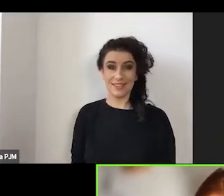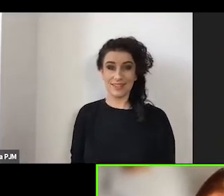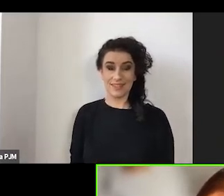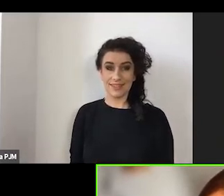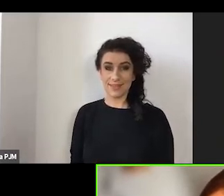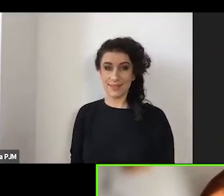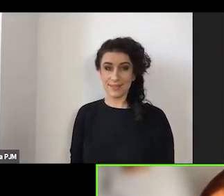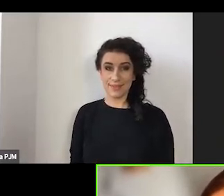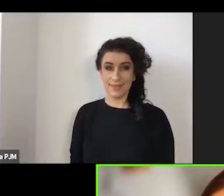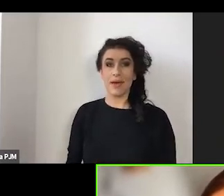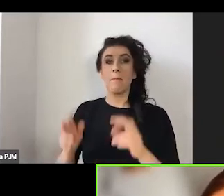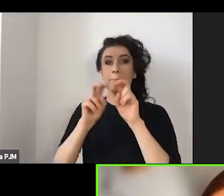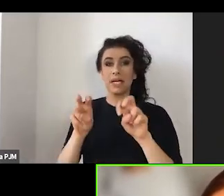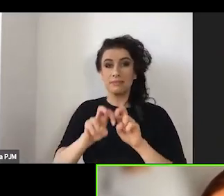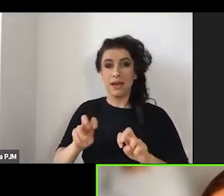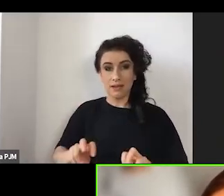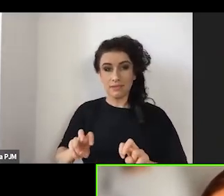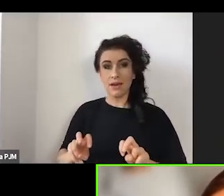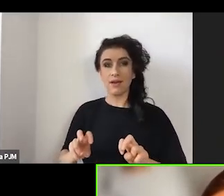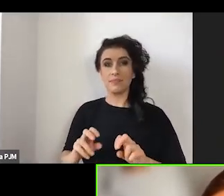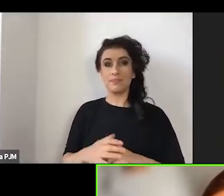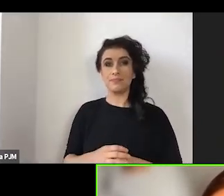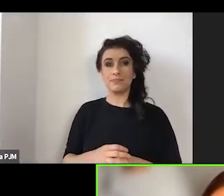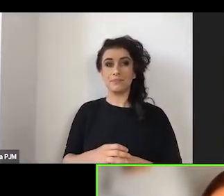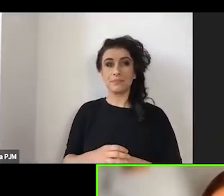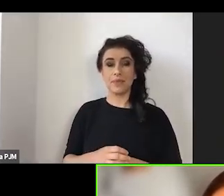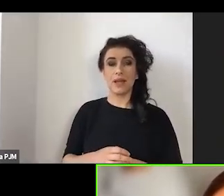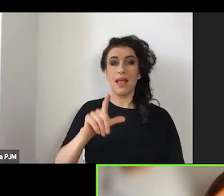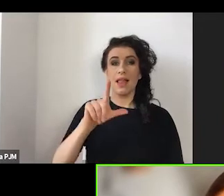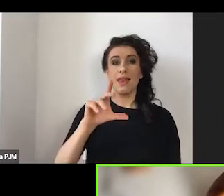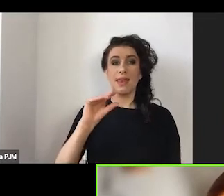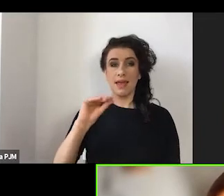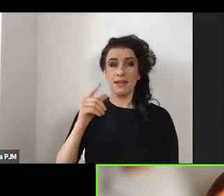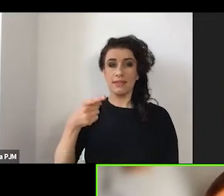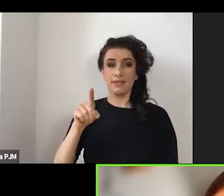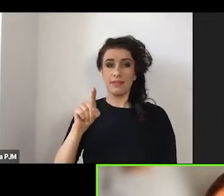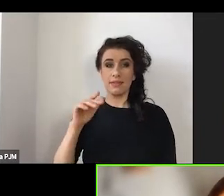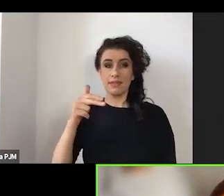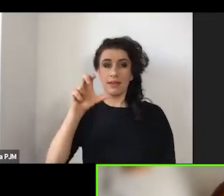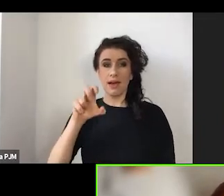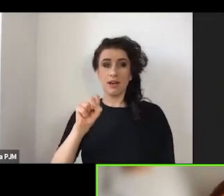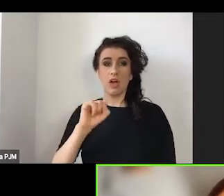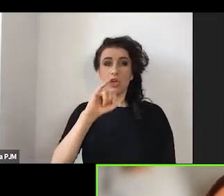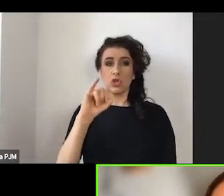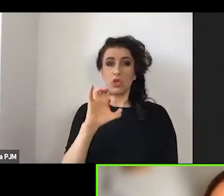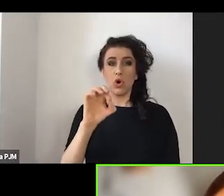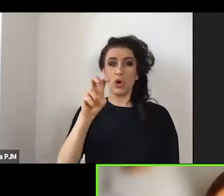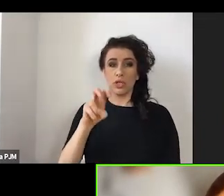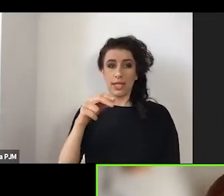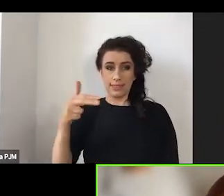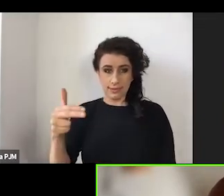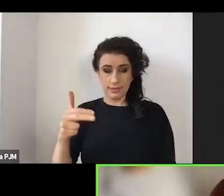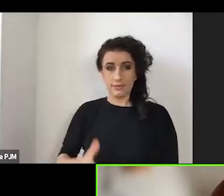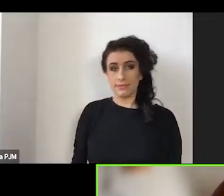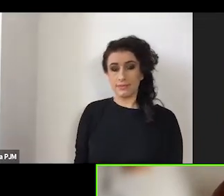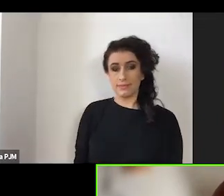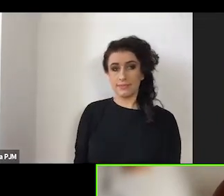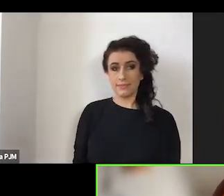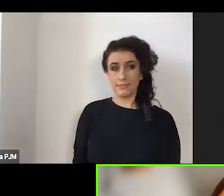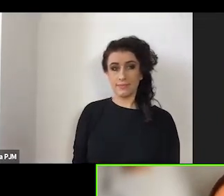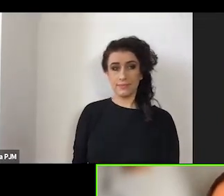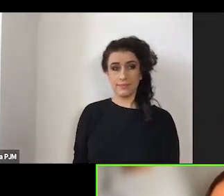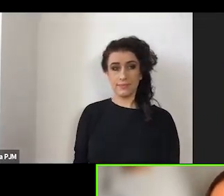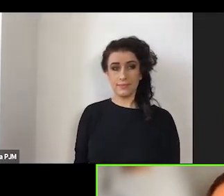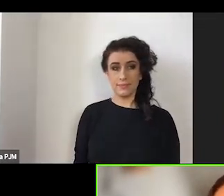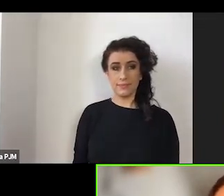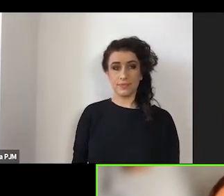change. Lederach, Jean-Paul Lederach. Now I told you. I can also write it down, so please